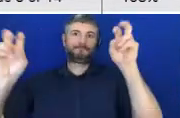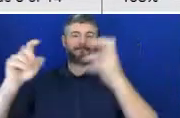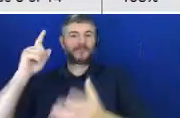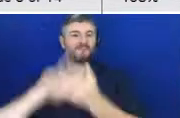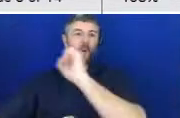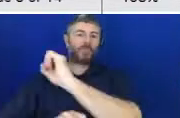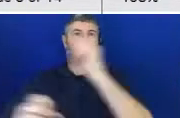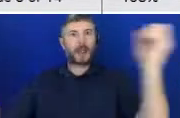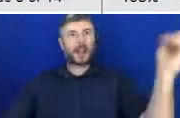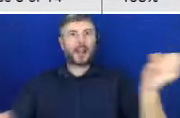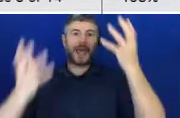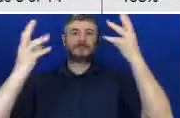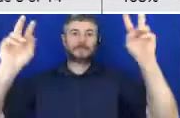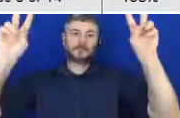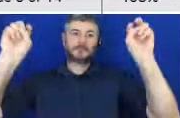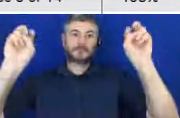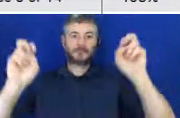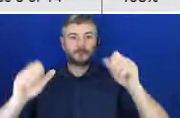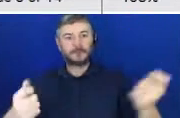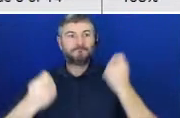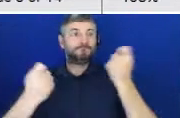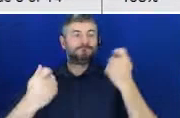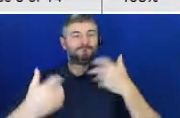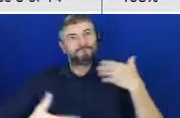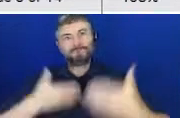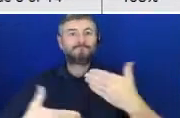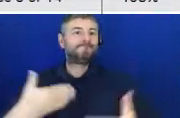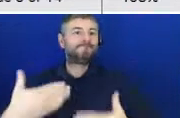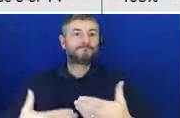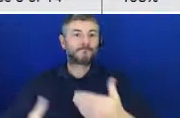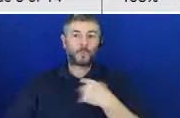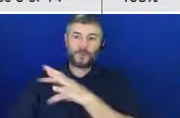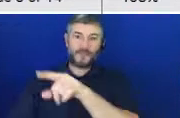as it were, as they come out and come through the gate.